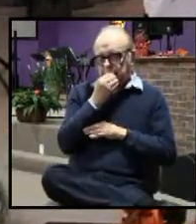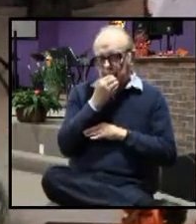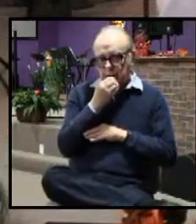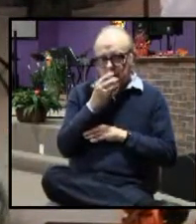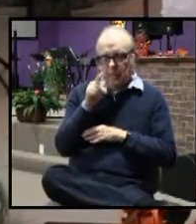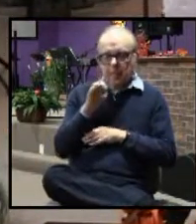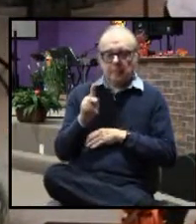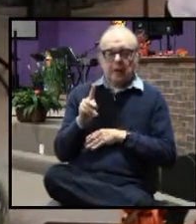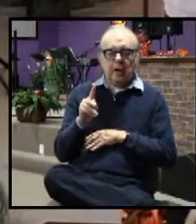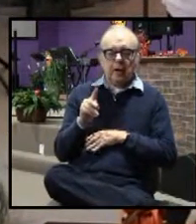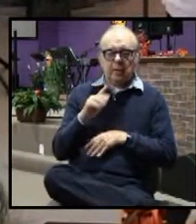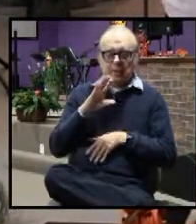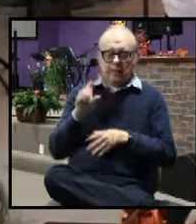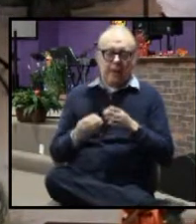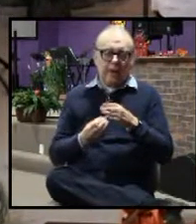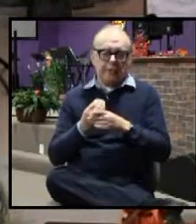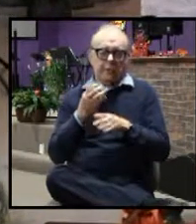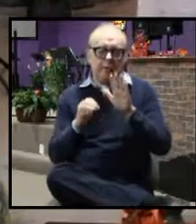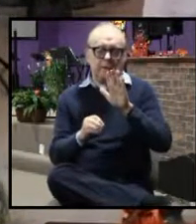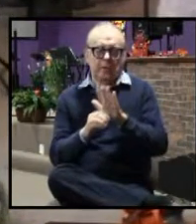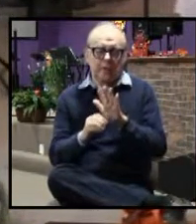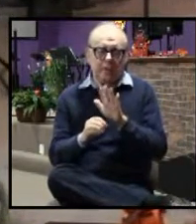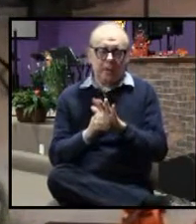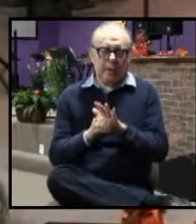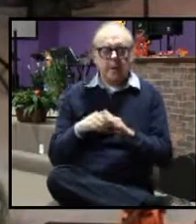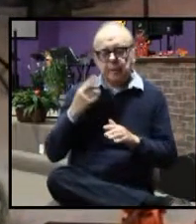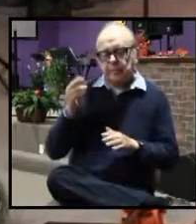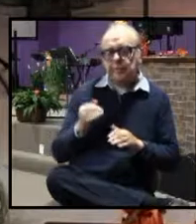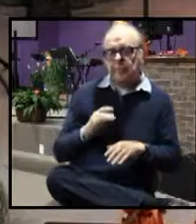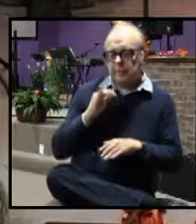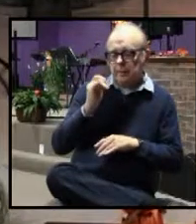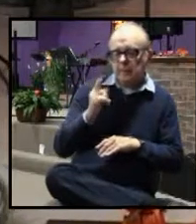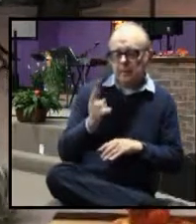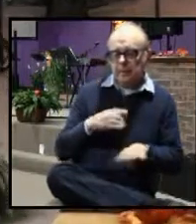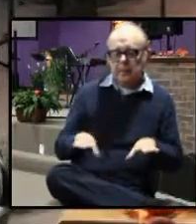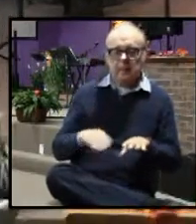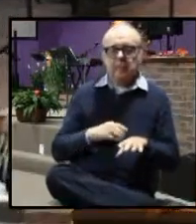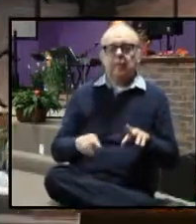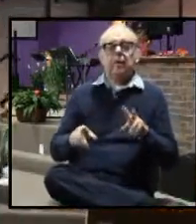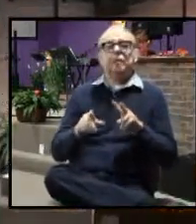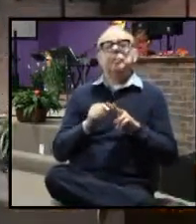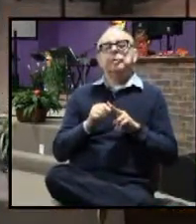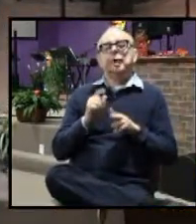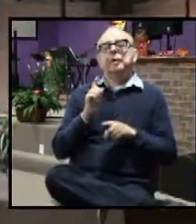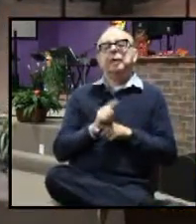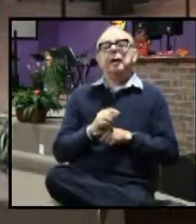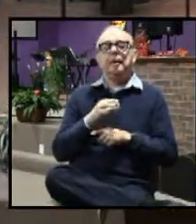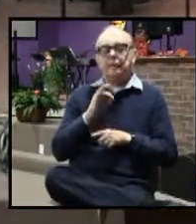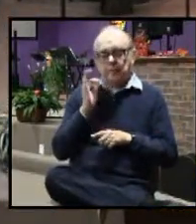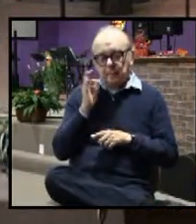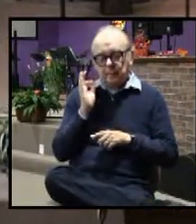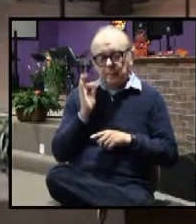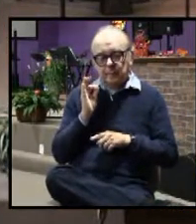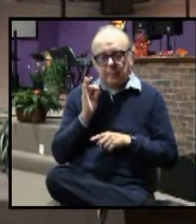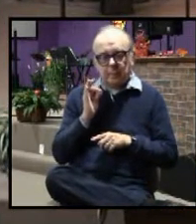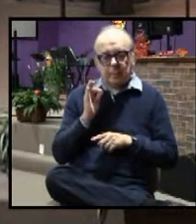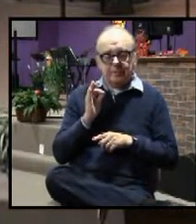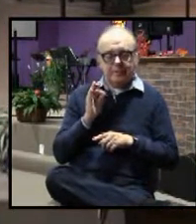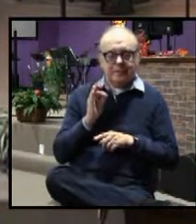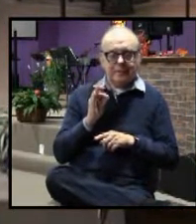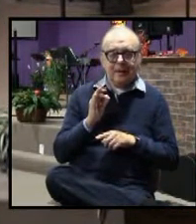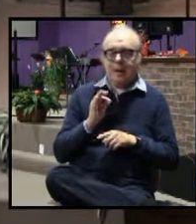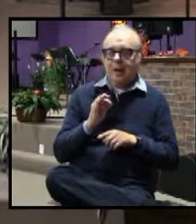I want my flower to just come out the top. So that's the purpose of your invention. So you could say, well, I could use it as a flower